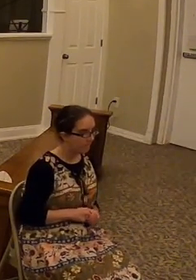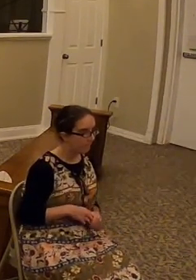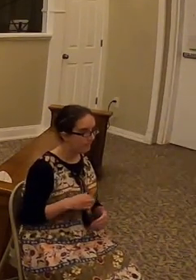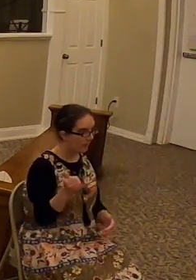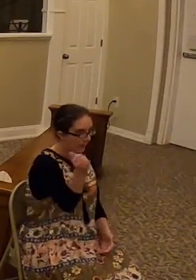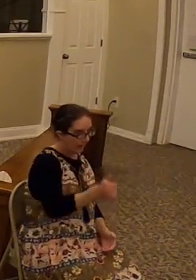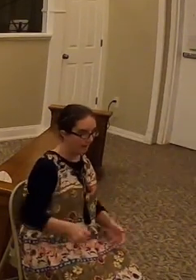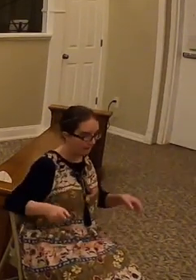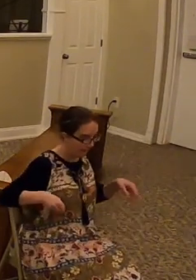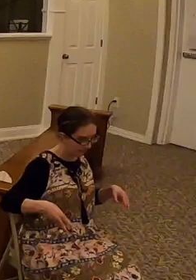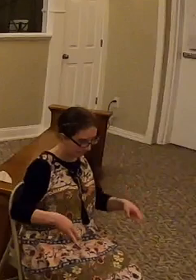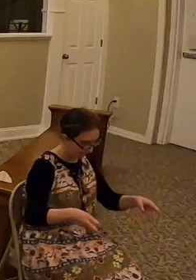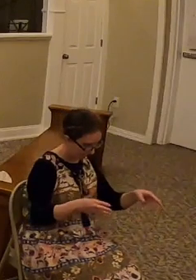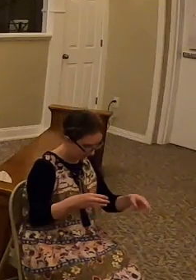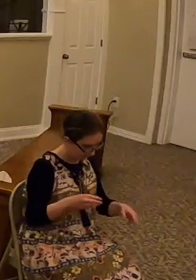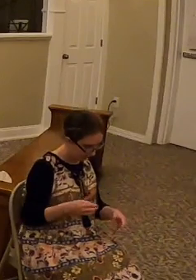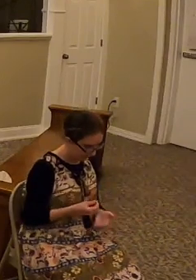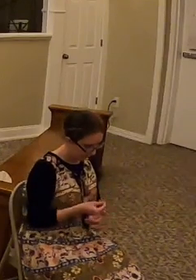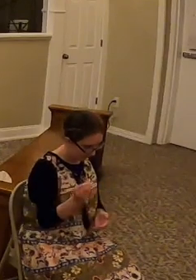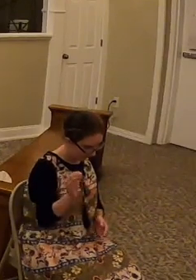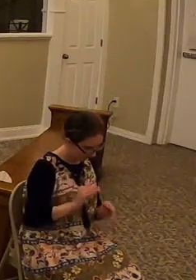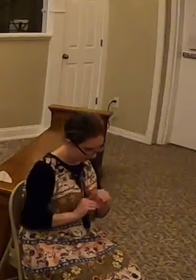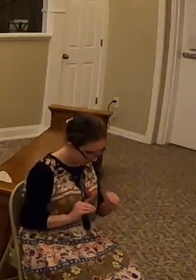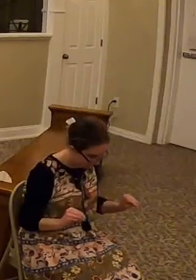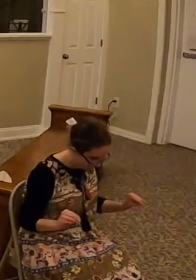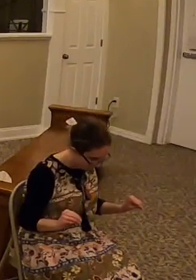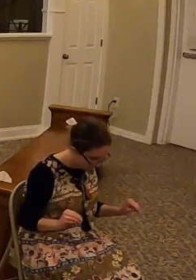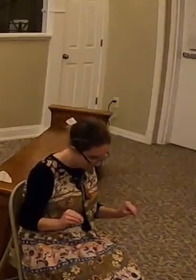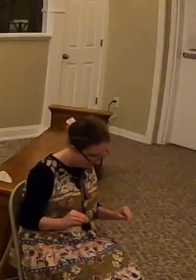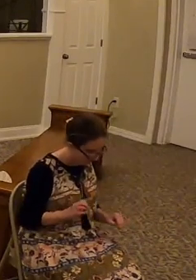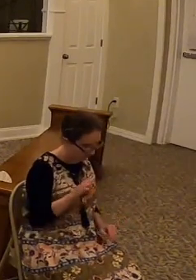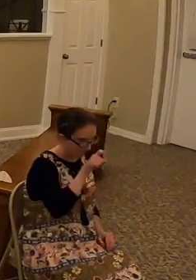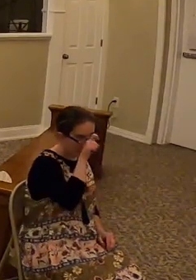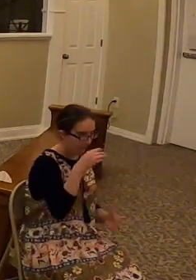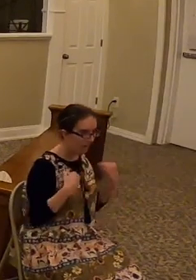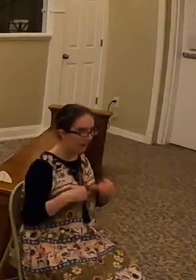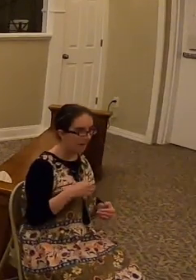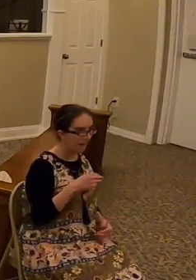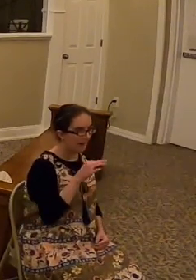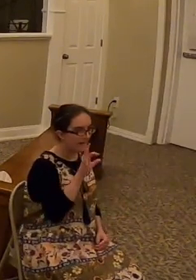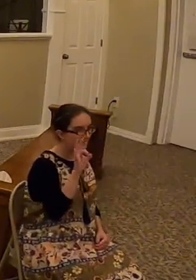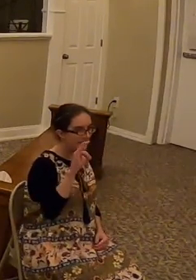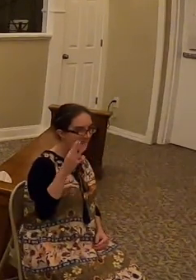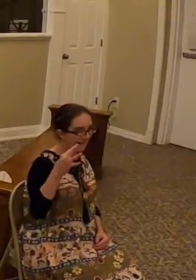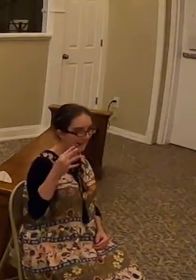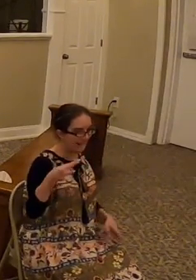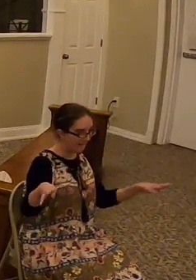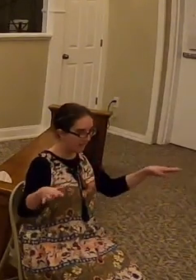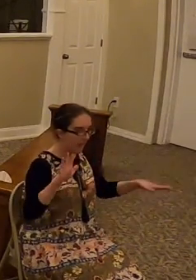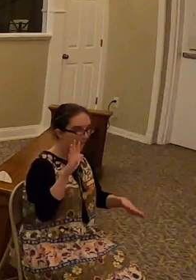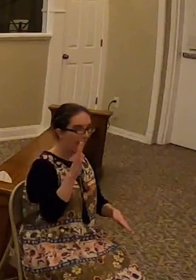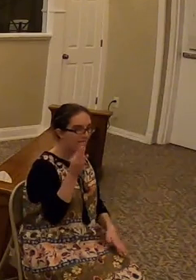So anyway, that didn't cost you nothing. Eagle has 9 feathers on each wingtip